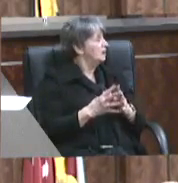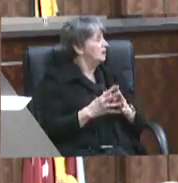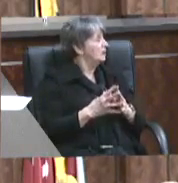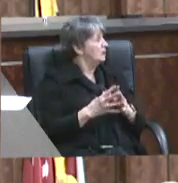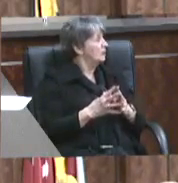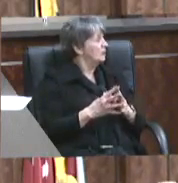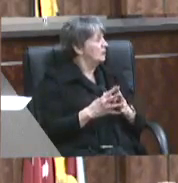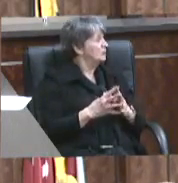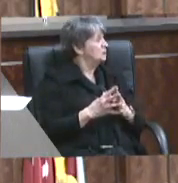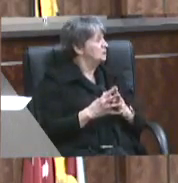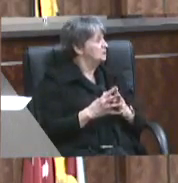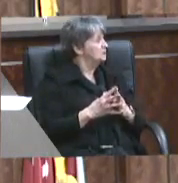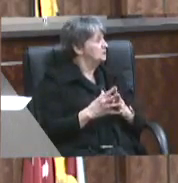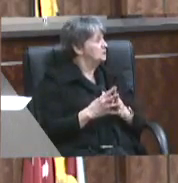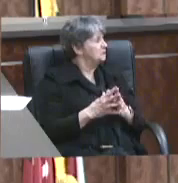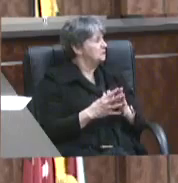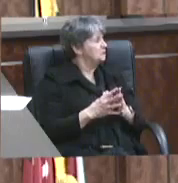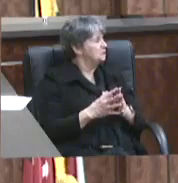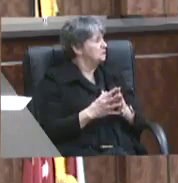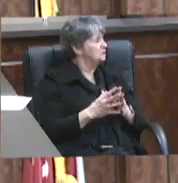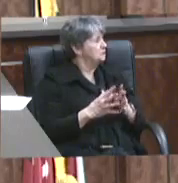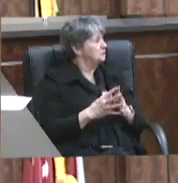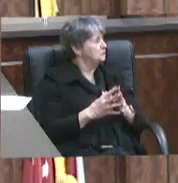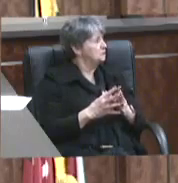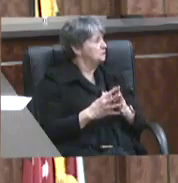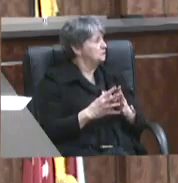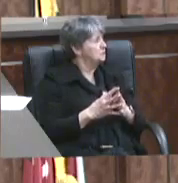No? Okay.